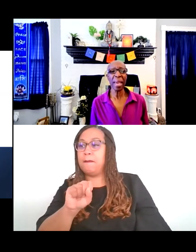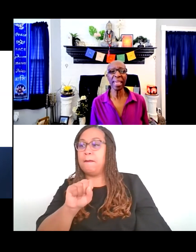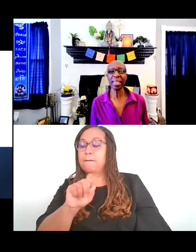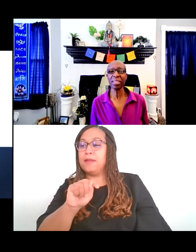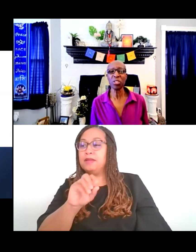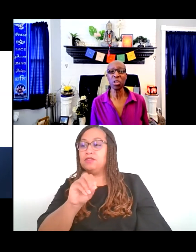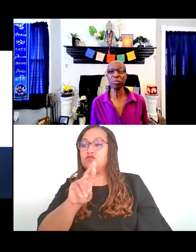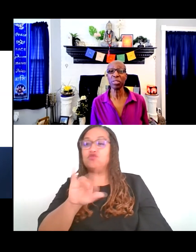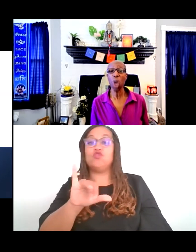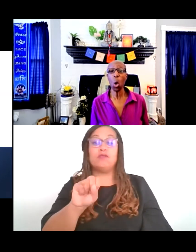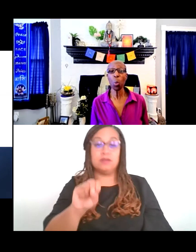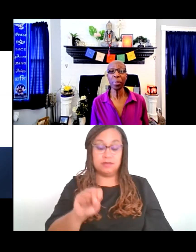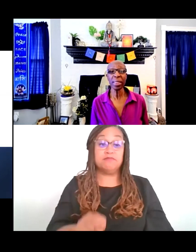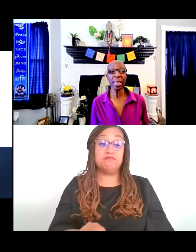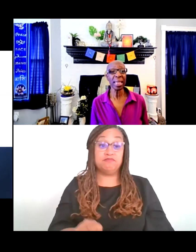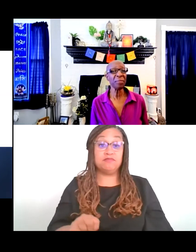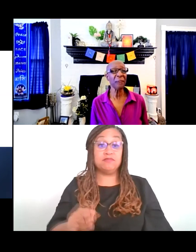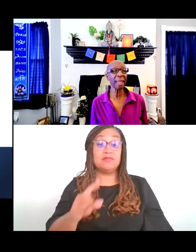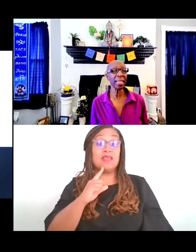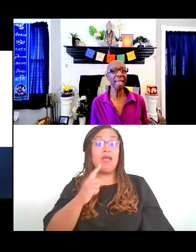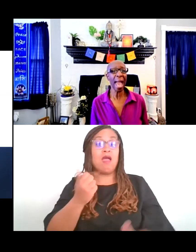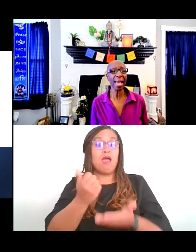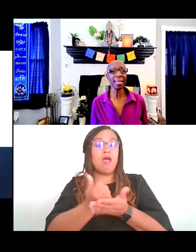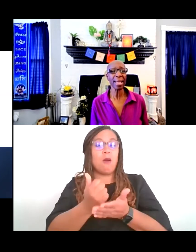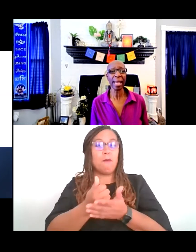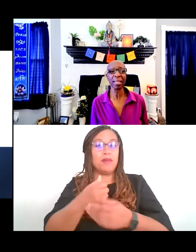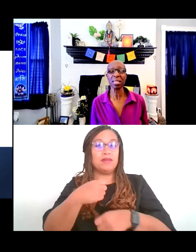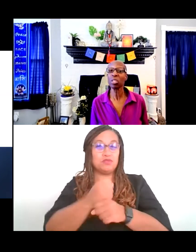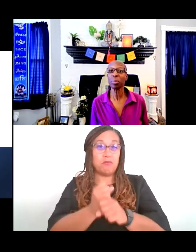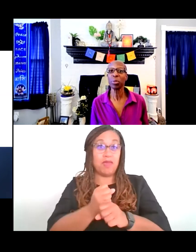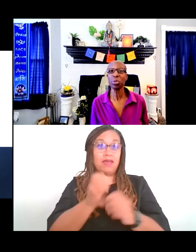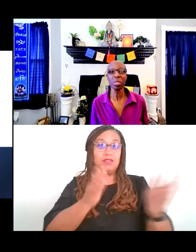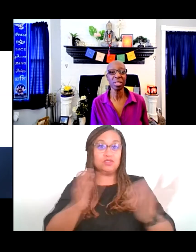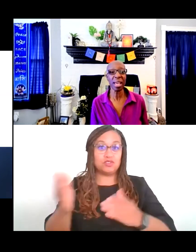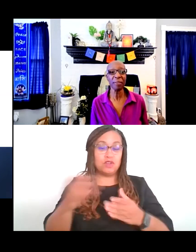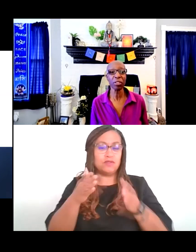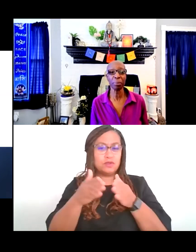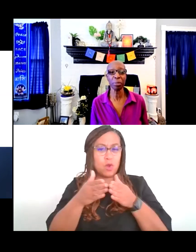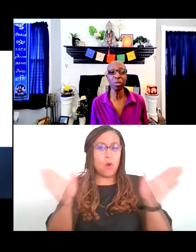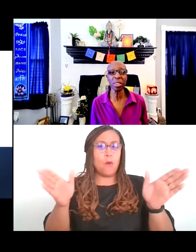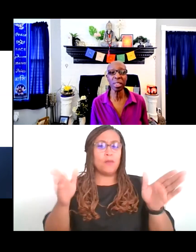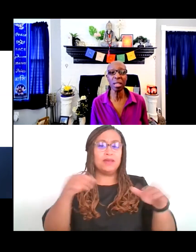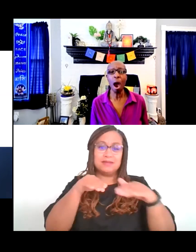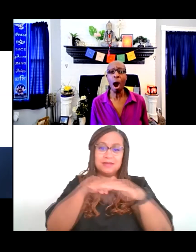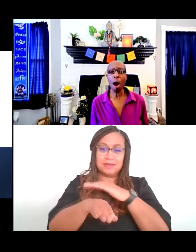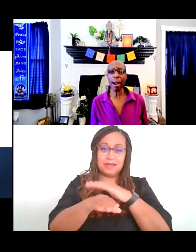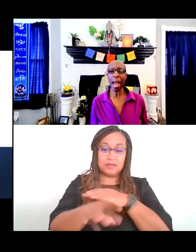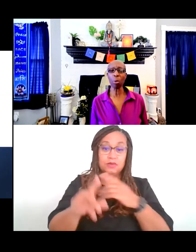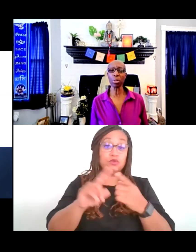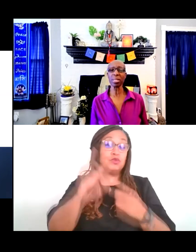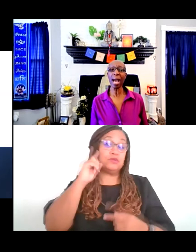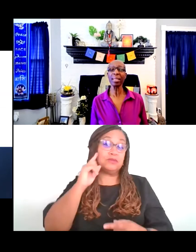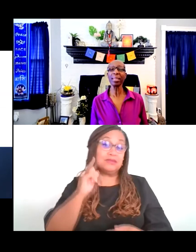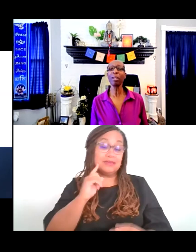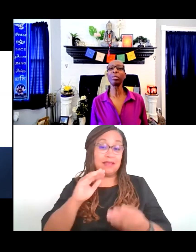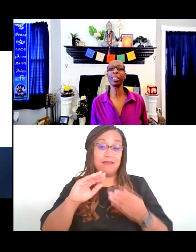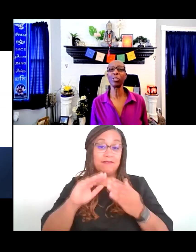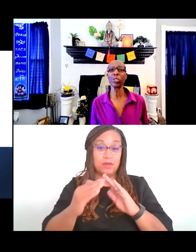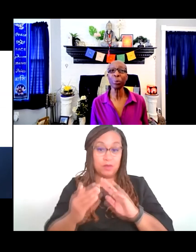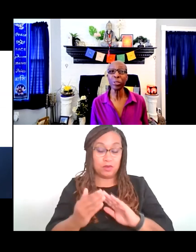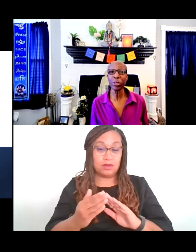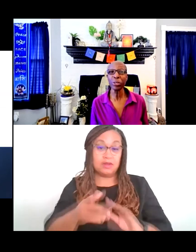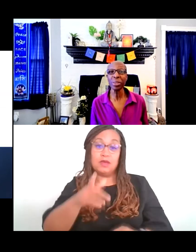Assisting with making this service open, inviting, and accessible to the deaf community are our sign